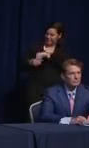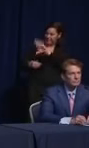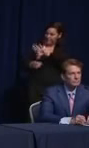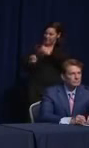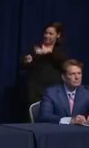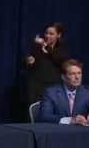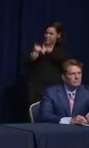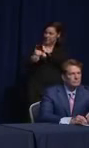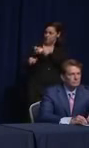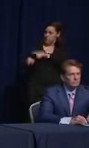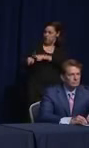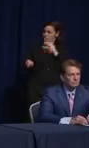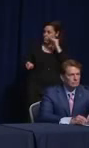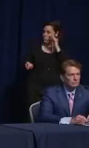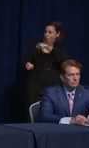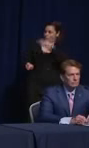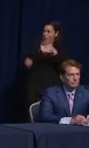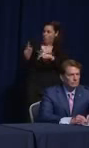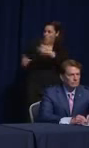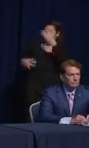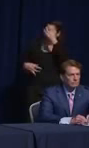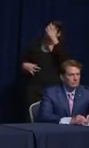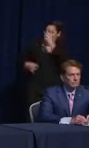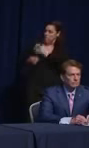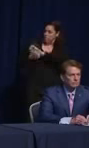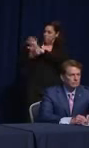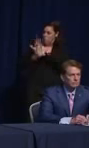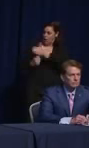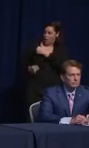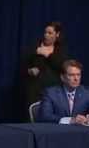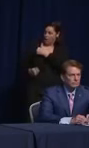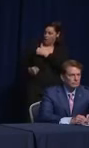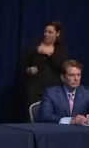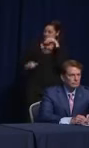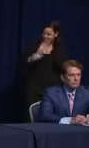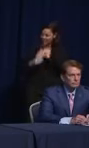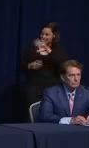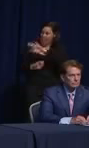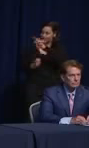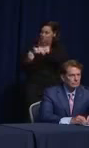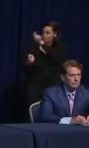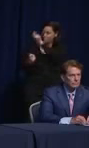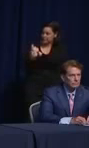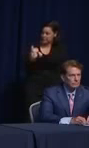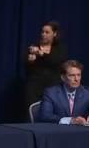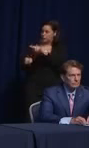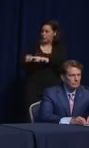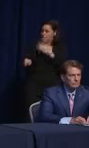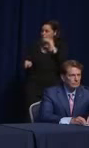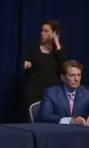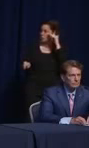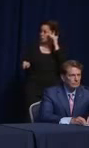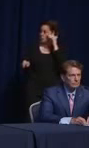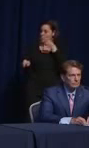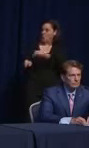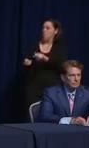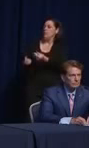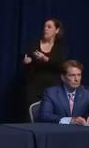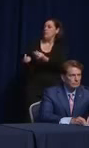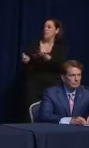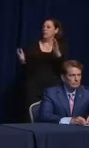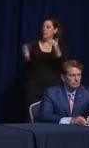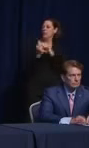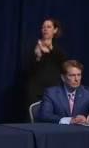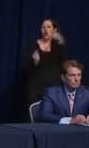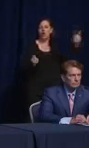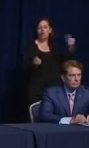of? And what special precautions are being taken in that nursing home as opposed to any place else?